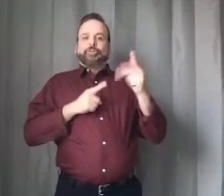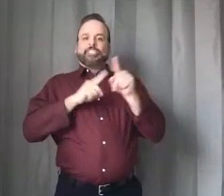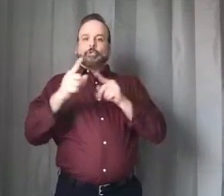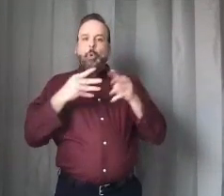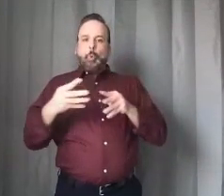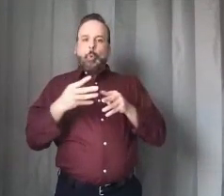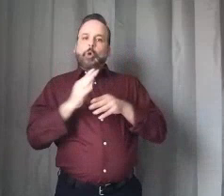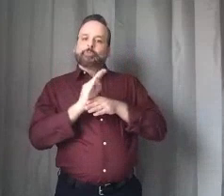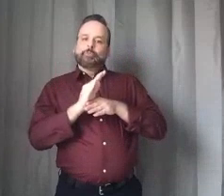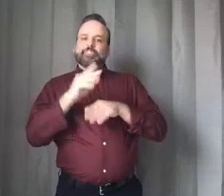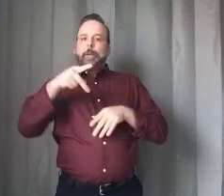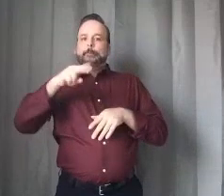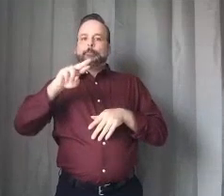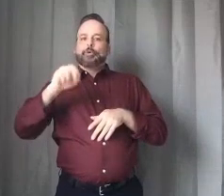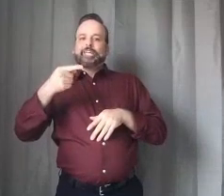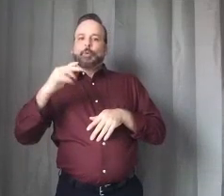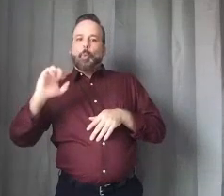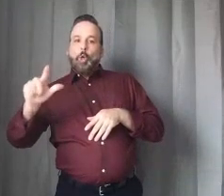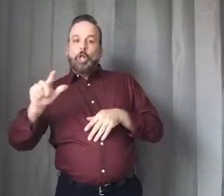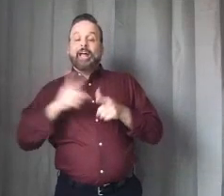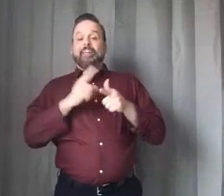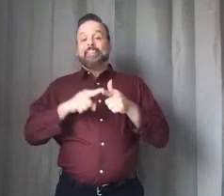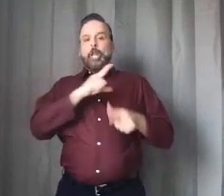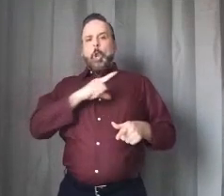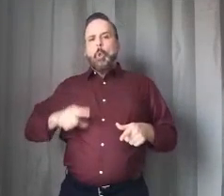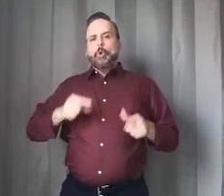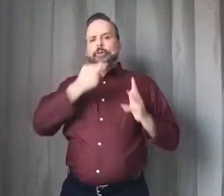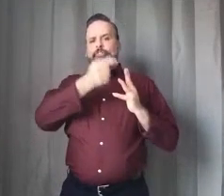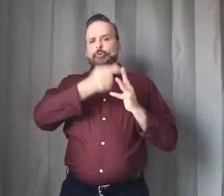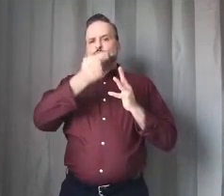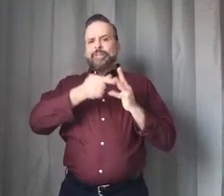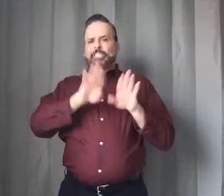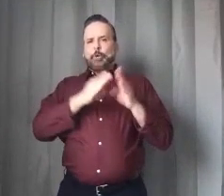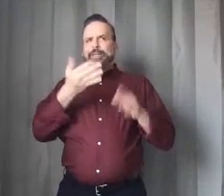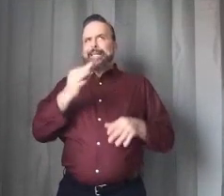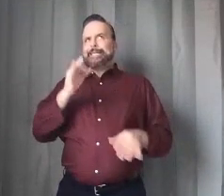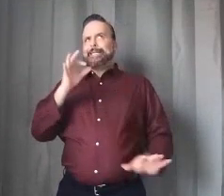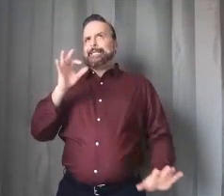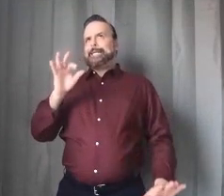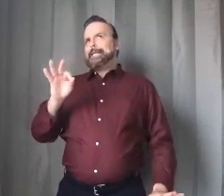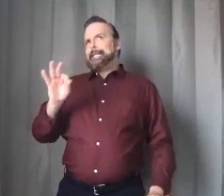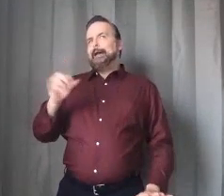And then Lord of the Rings came out in 99, a very long time ago.